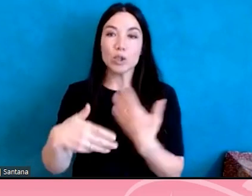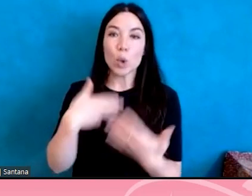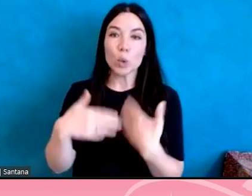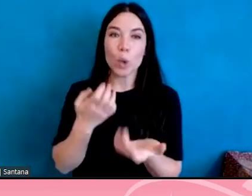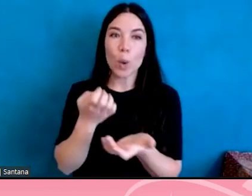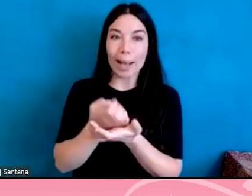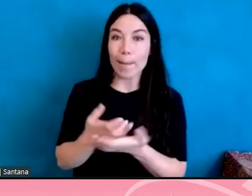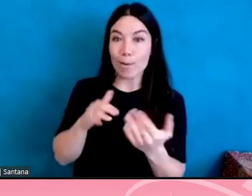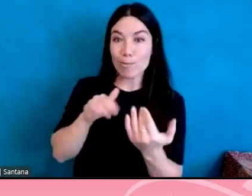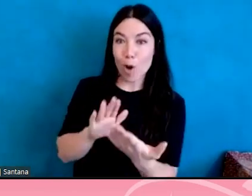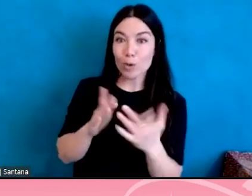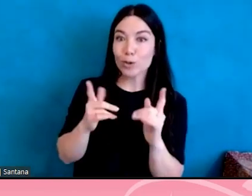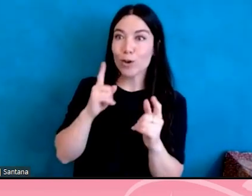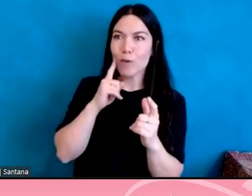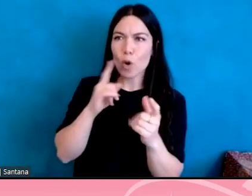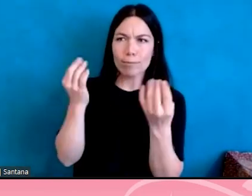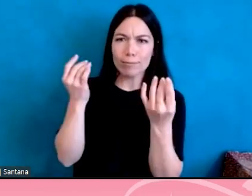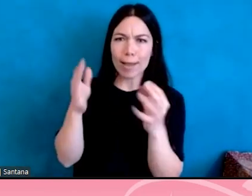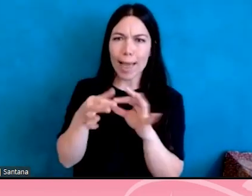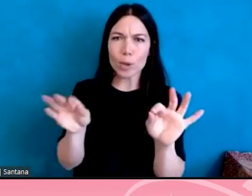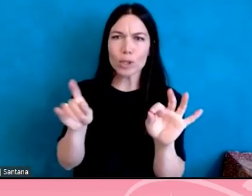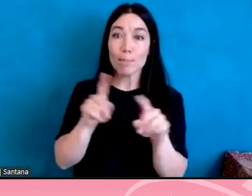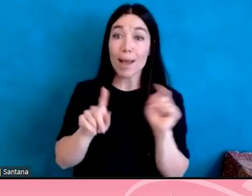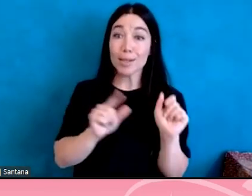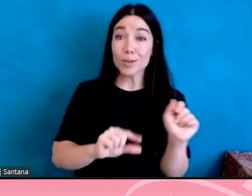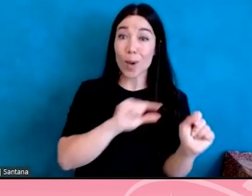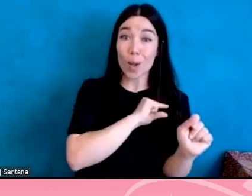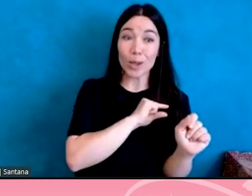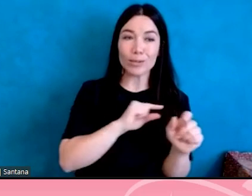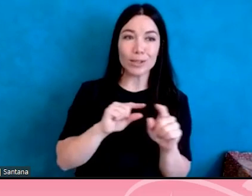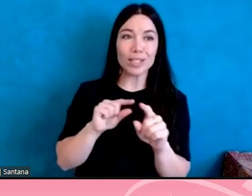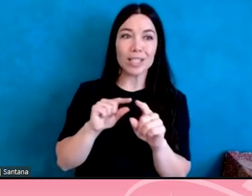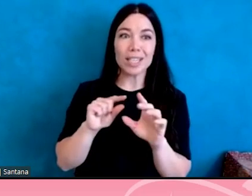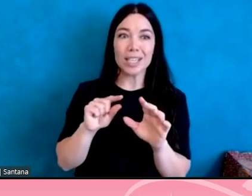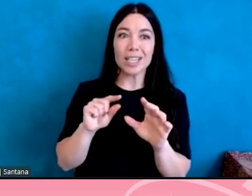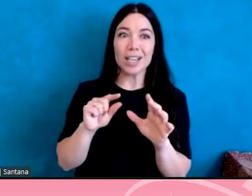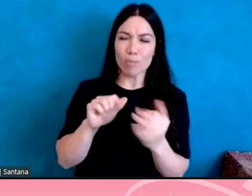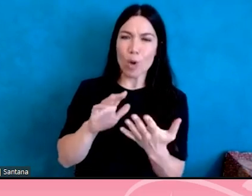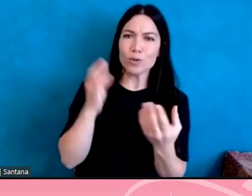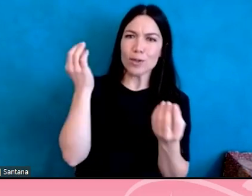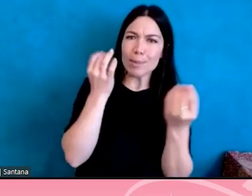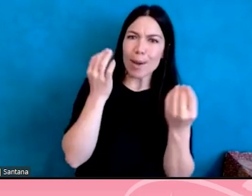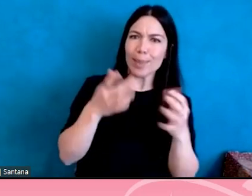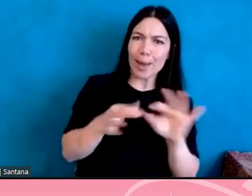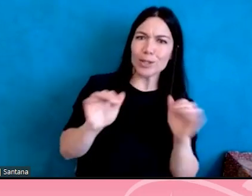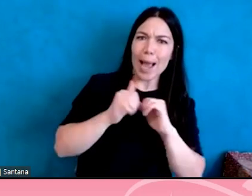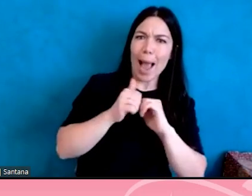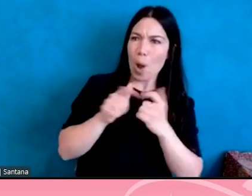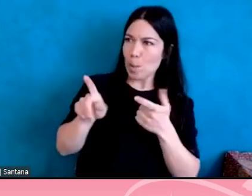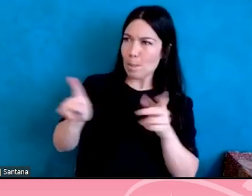it's a very qualitative and socio-behavioral approach to thinking about language as a way of engaging and belonging.